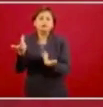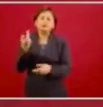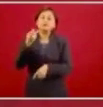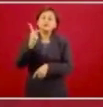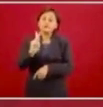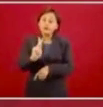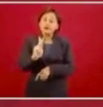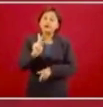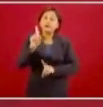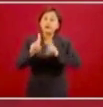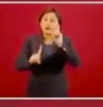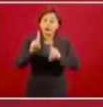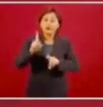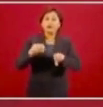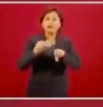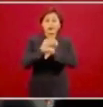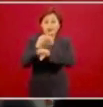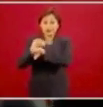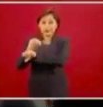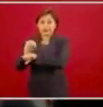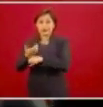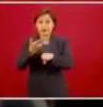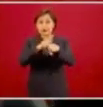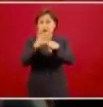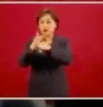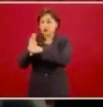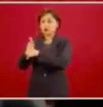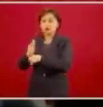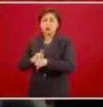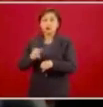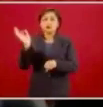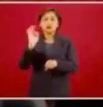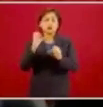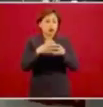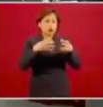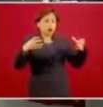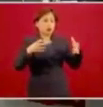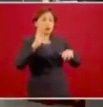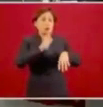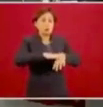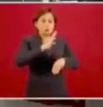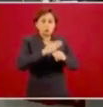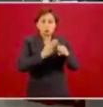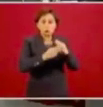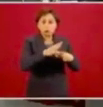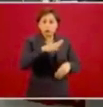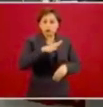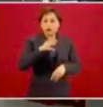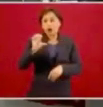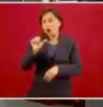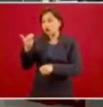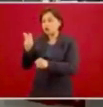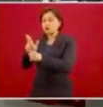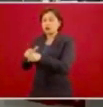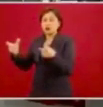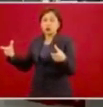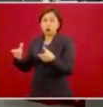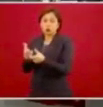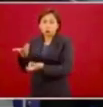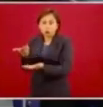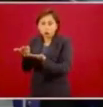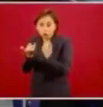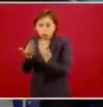they're working in does not merit them using it, then they're going to affect those professionals who actually need to wear these